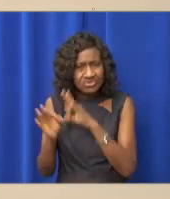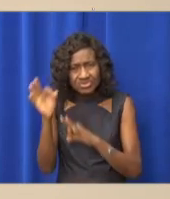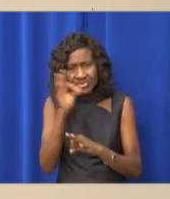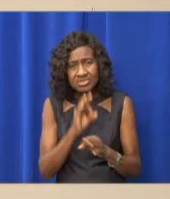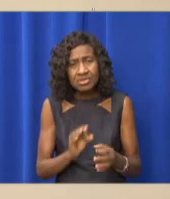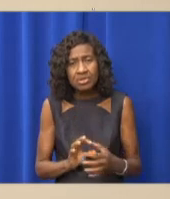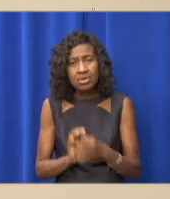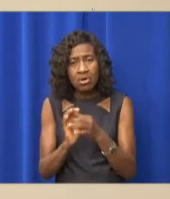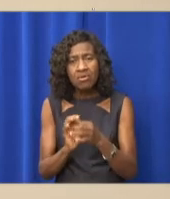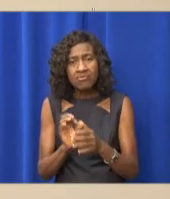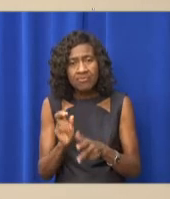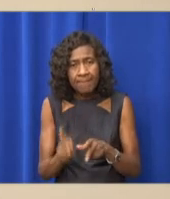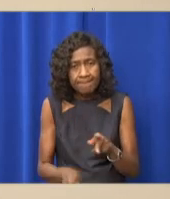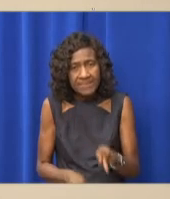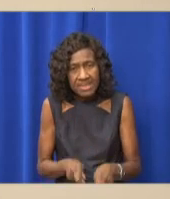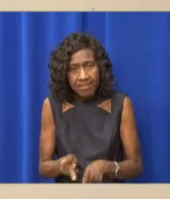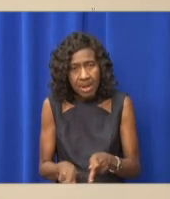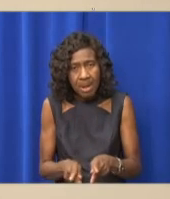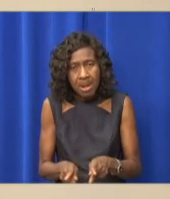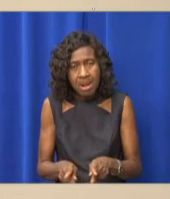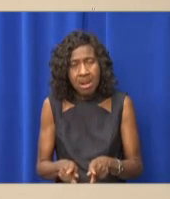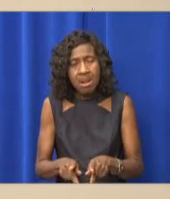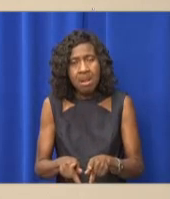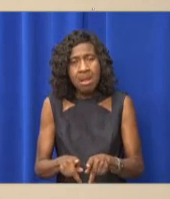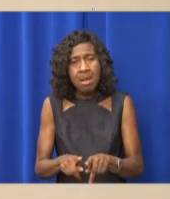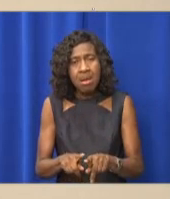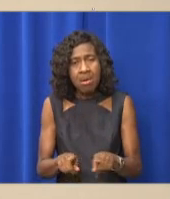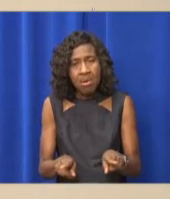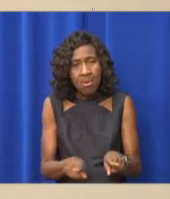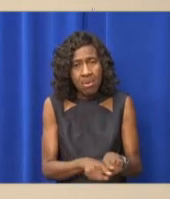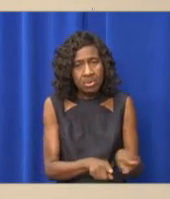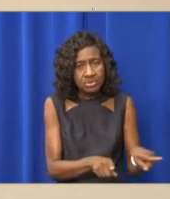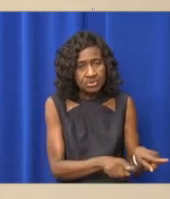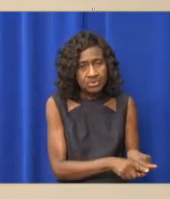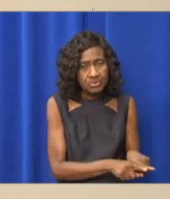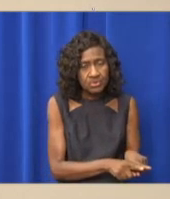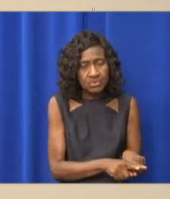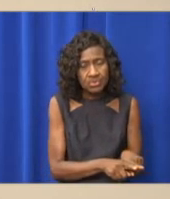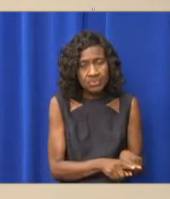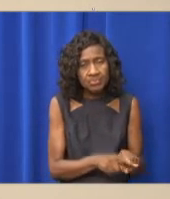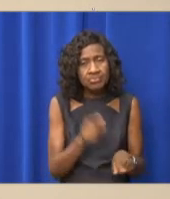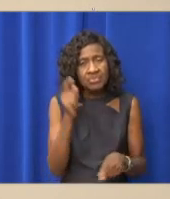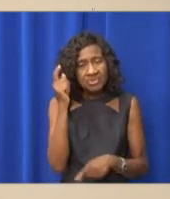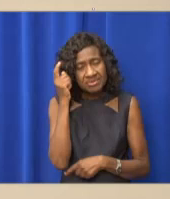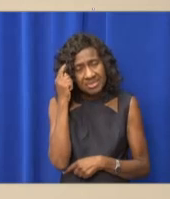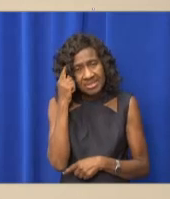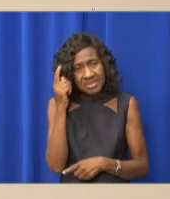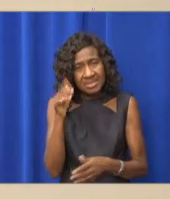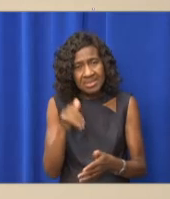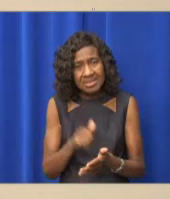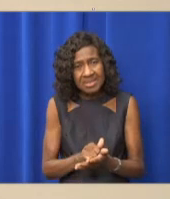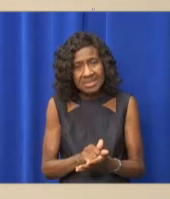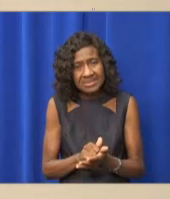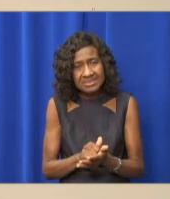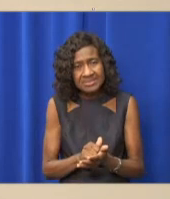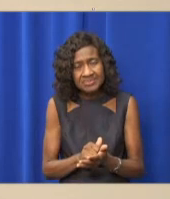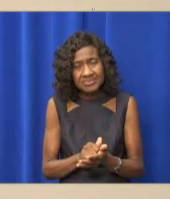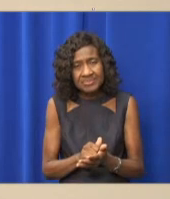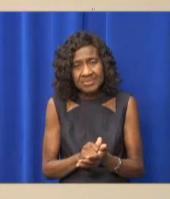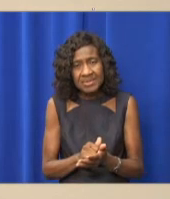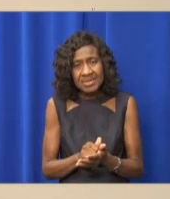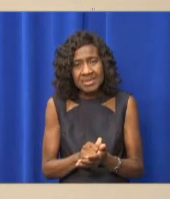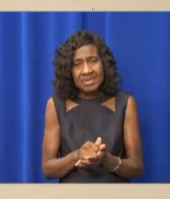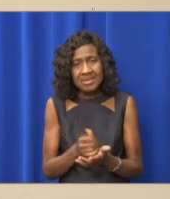restrictions, but also bearing in mind that so far there is no country in the